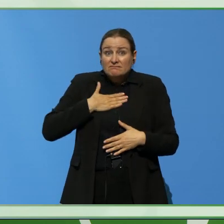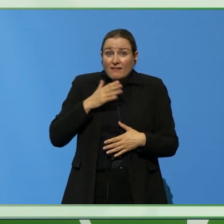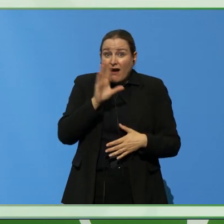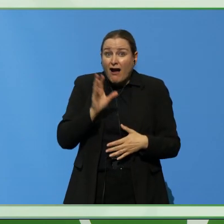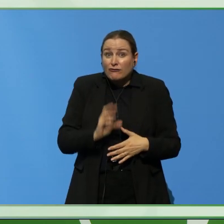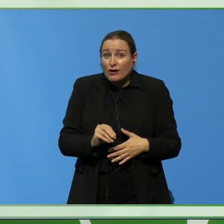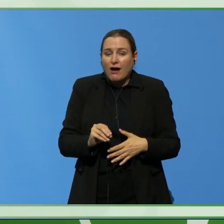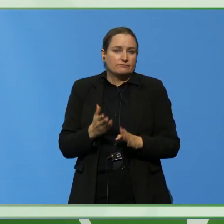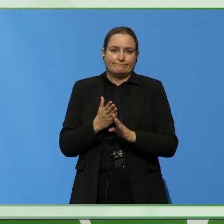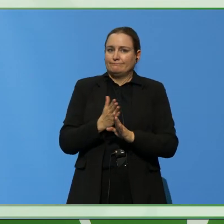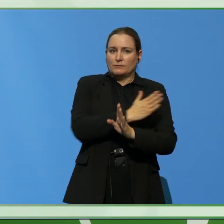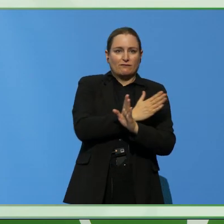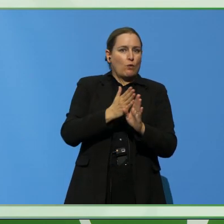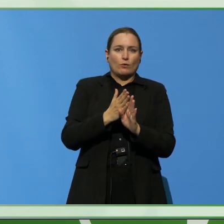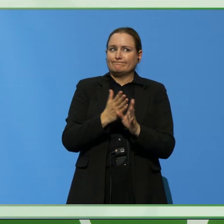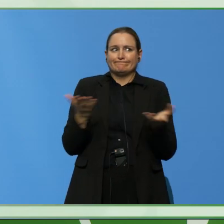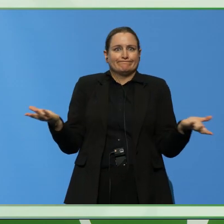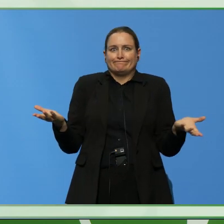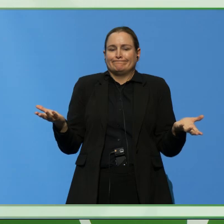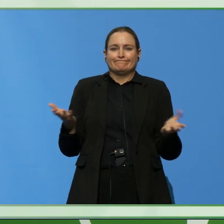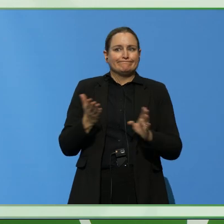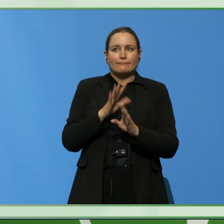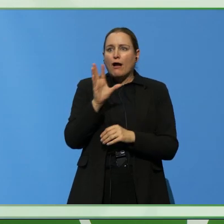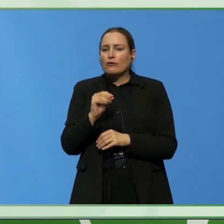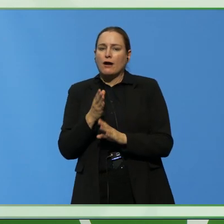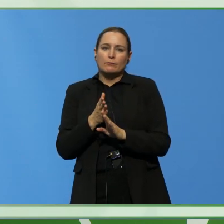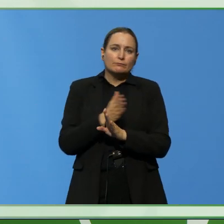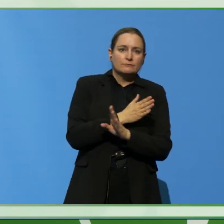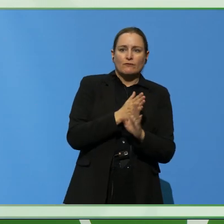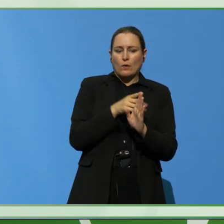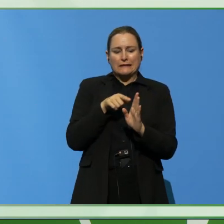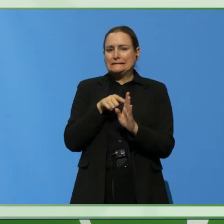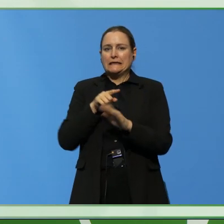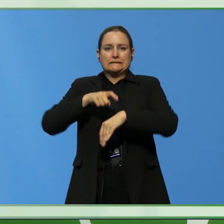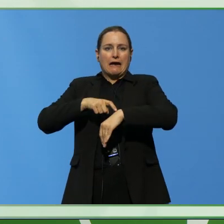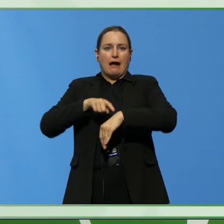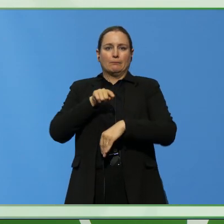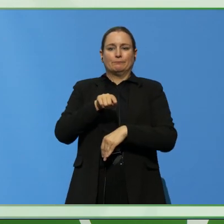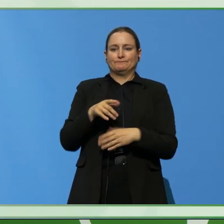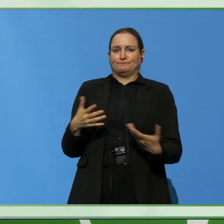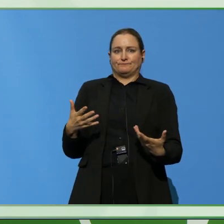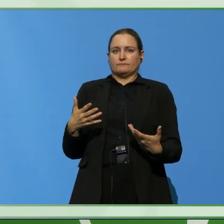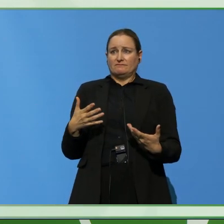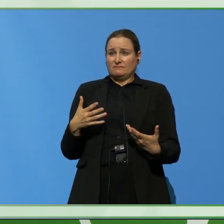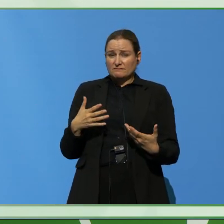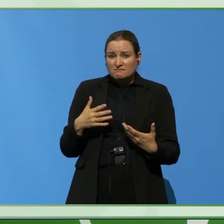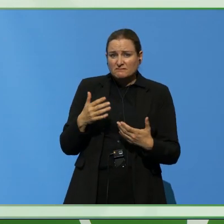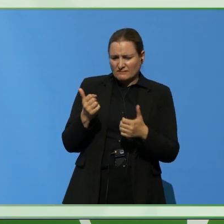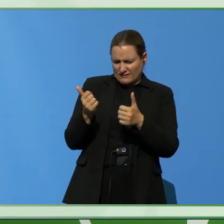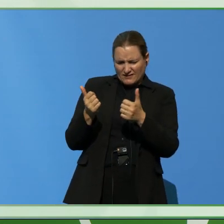Before 2019, there was nothing like, oh, I'm an assistive tech startup. That was unheard